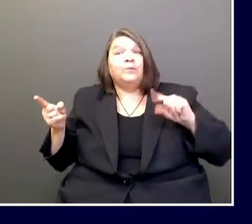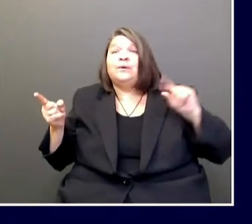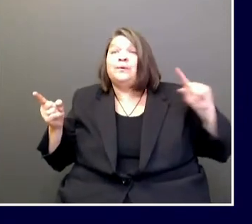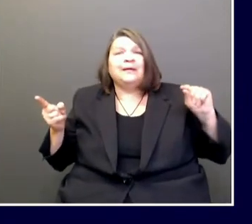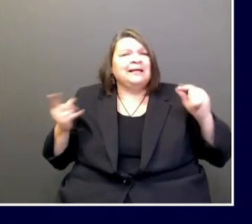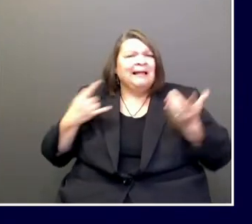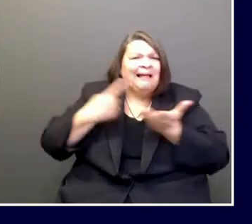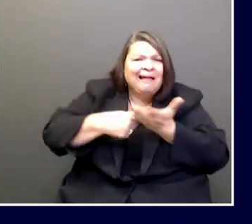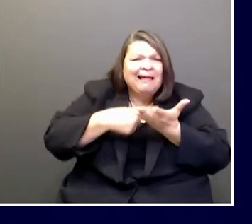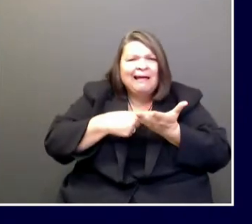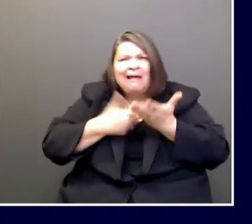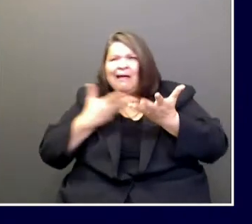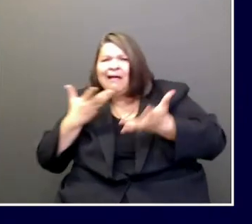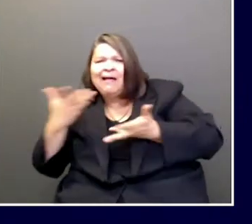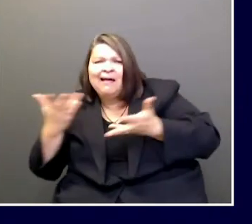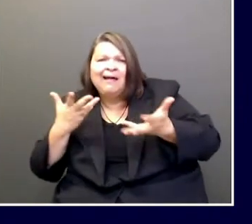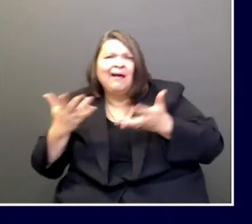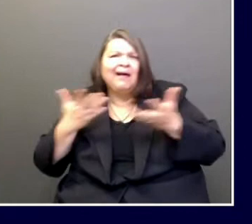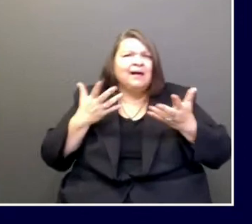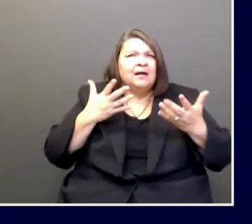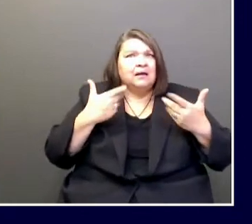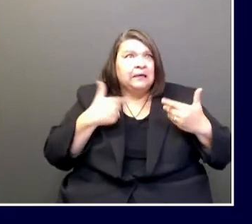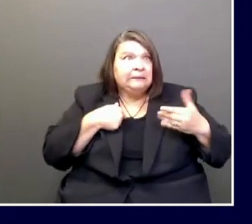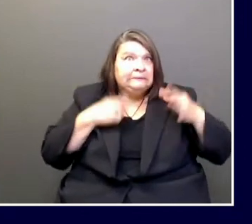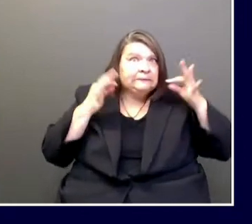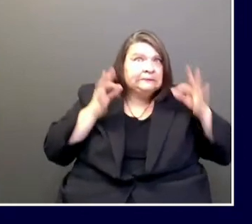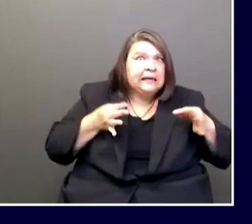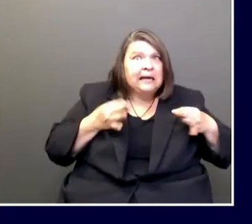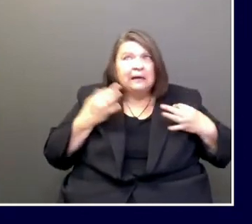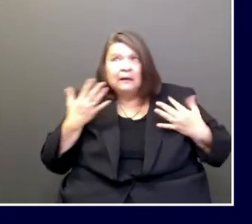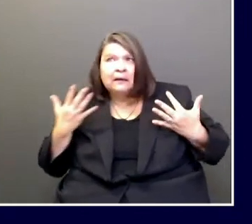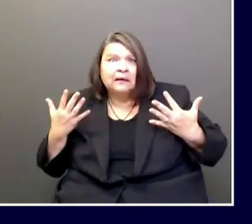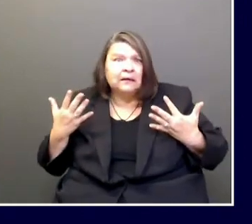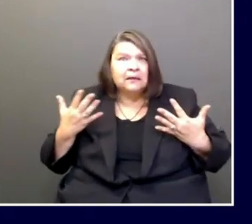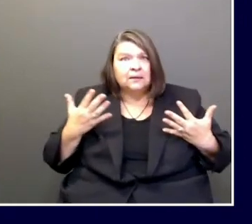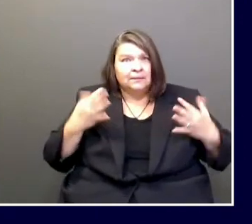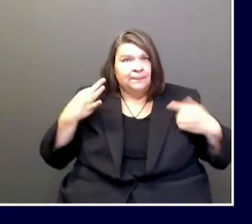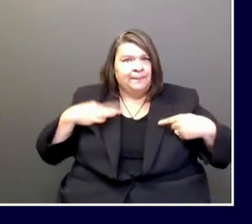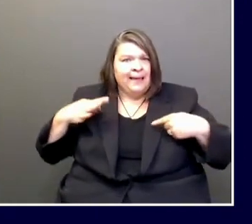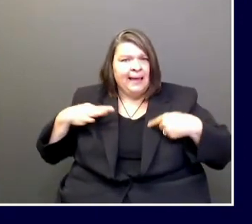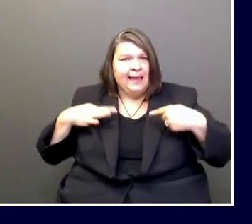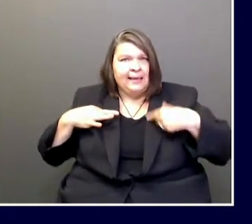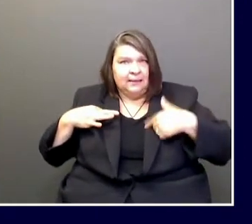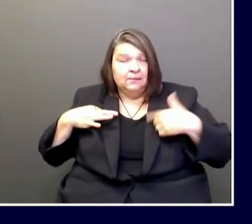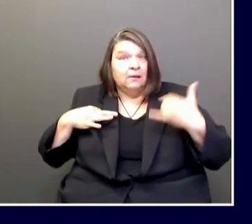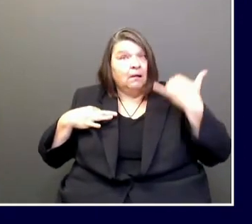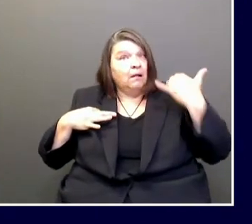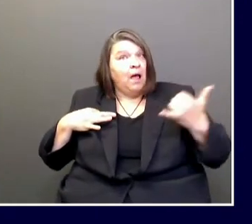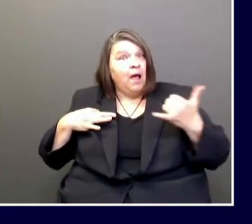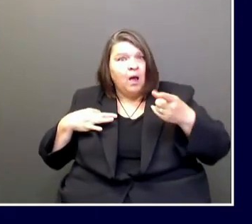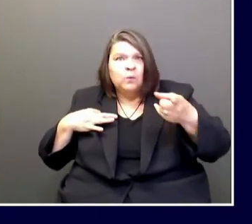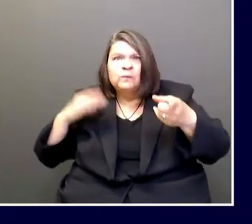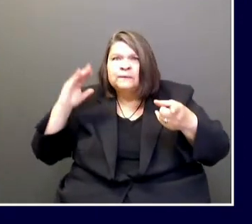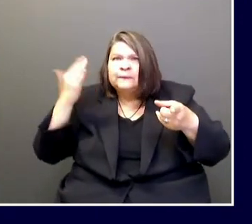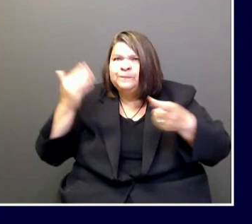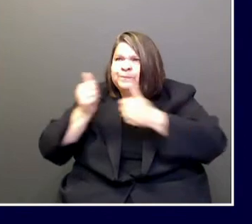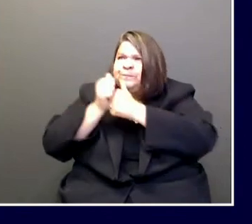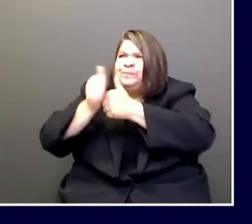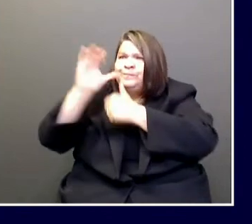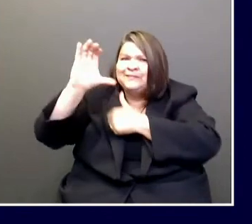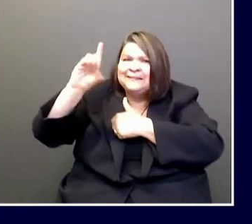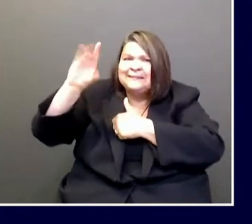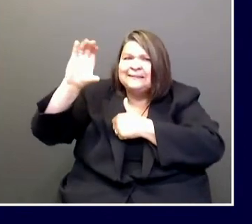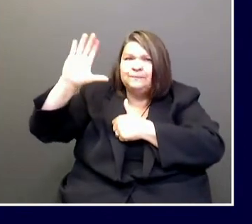confusion over a Maine state set of recommendations and a US CDC set of recommendations, as well as recommendations that vary state by